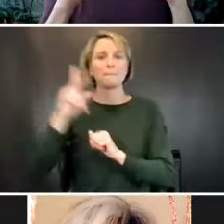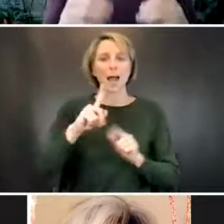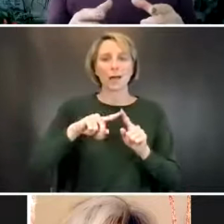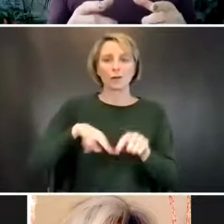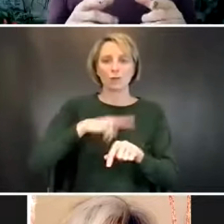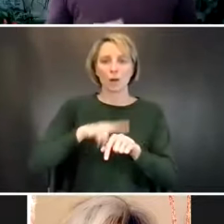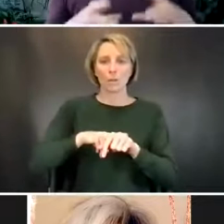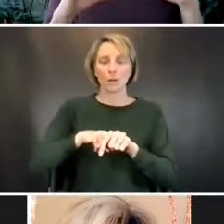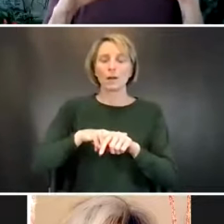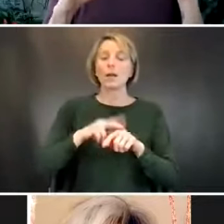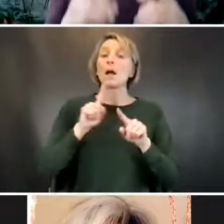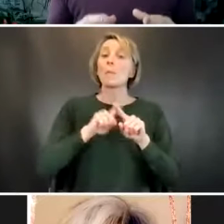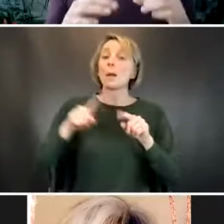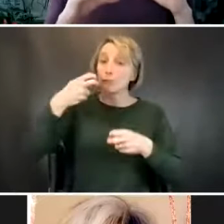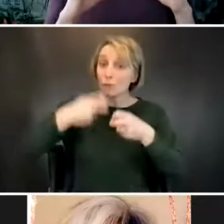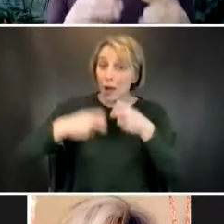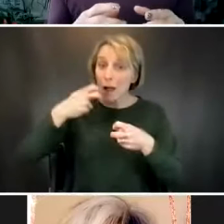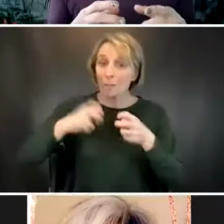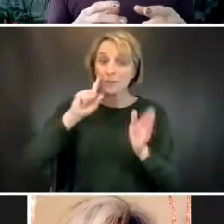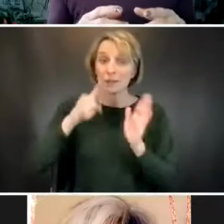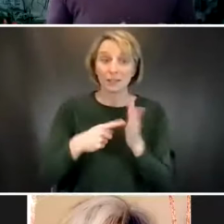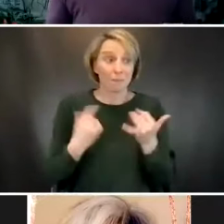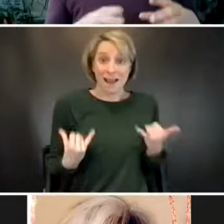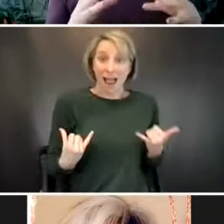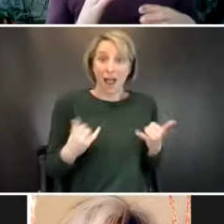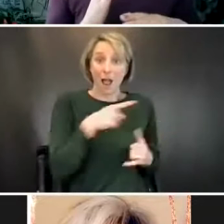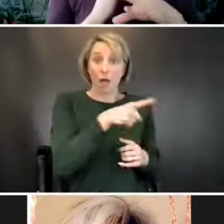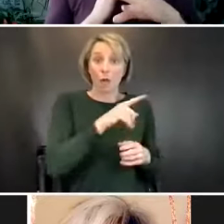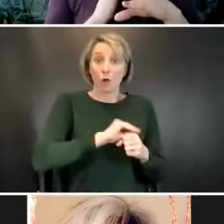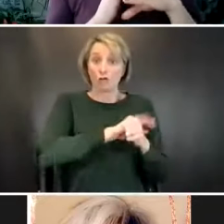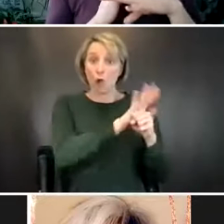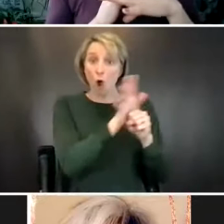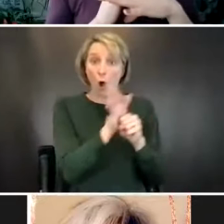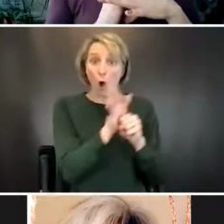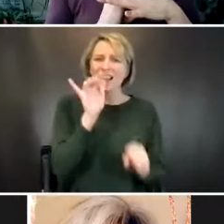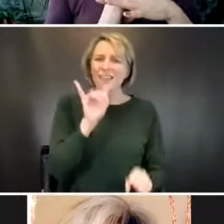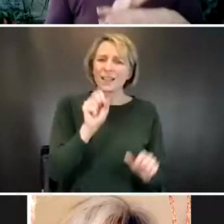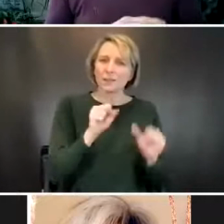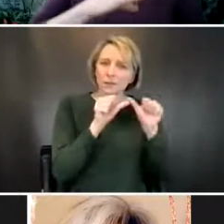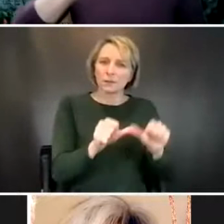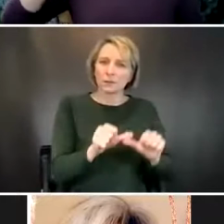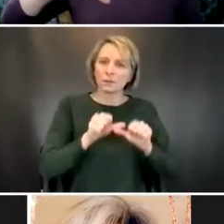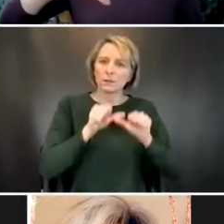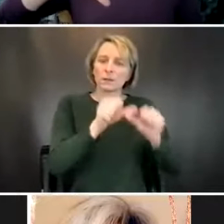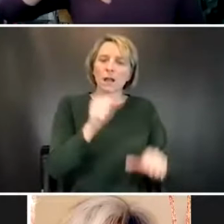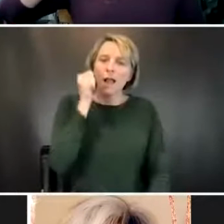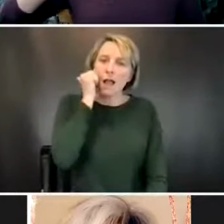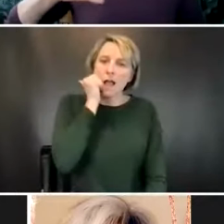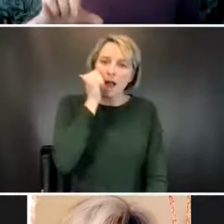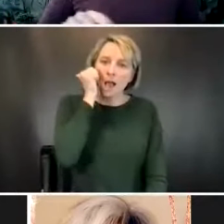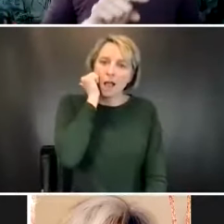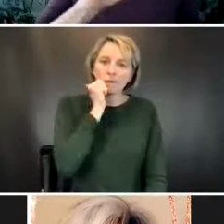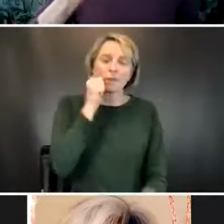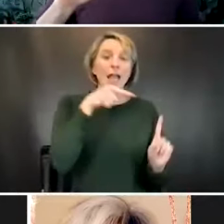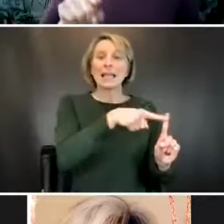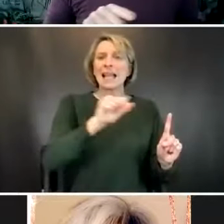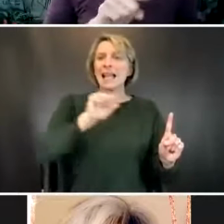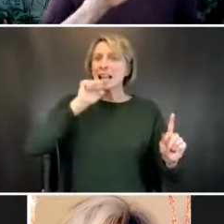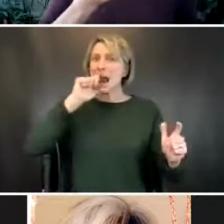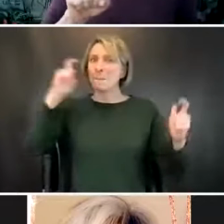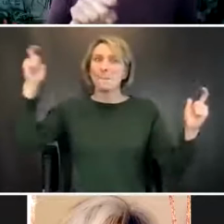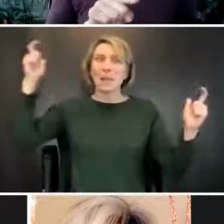this is where burnout and trauma can happen. So it's the little t trauma, but it's that stuck